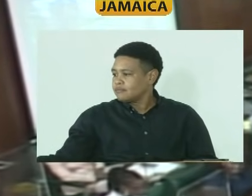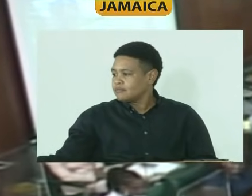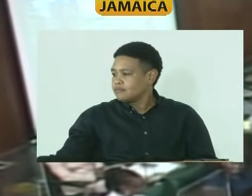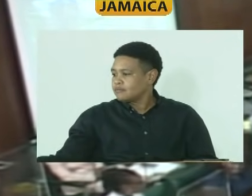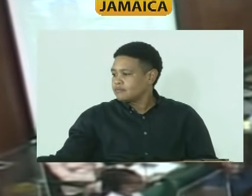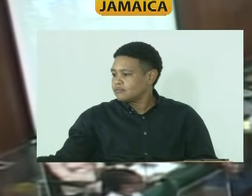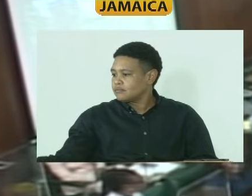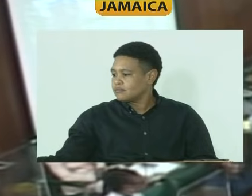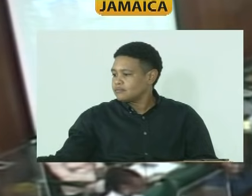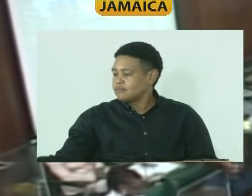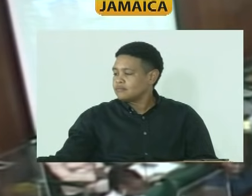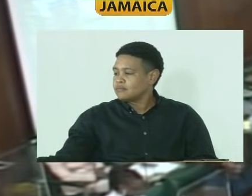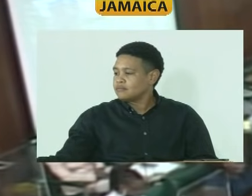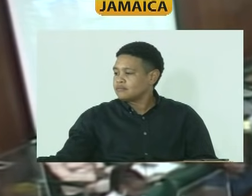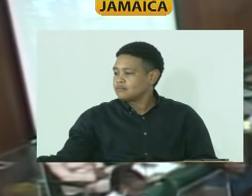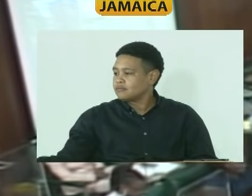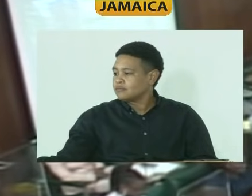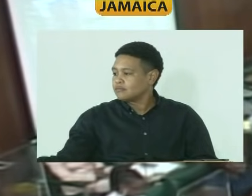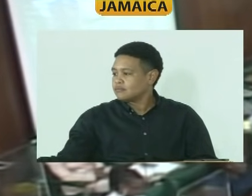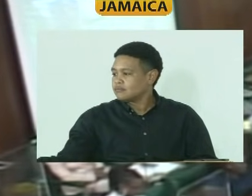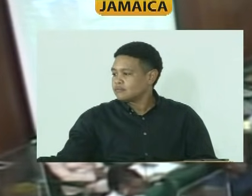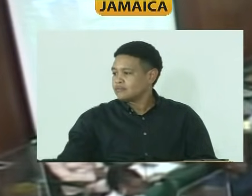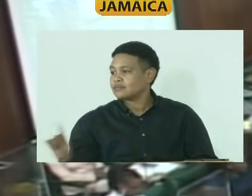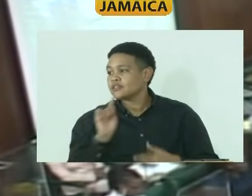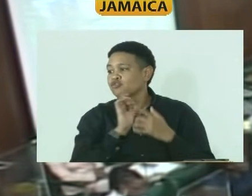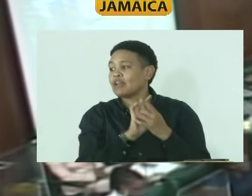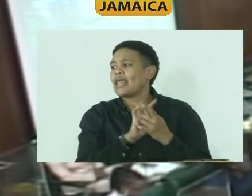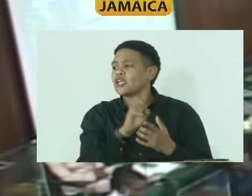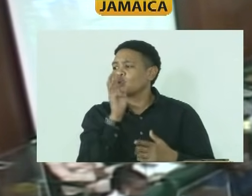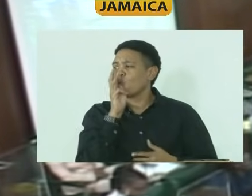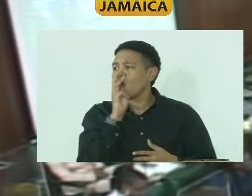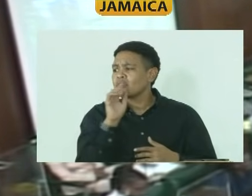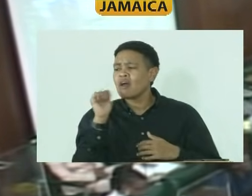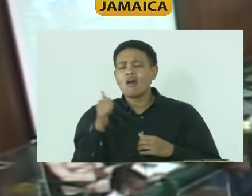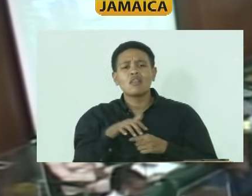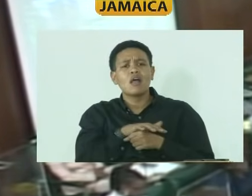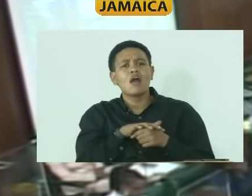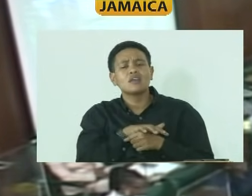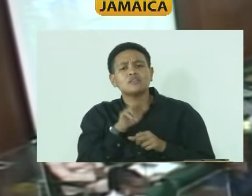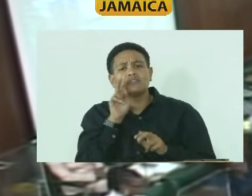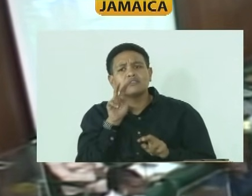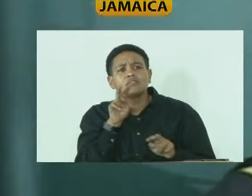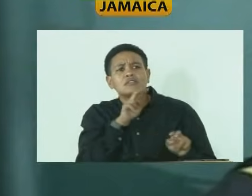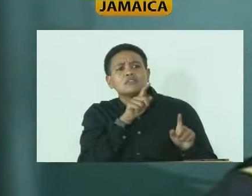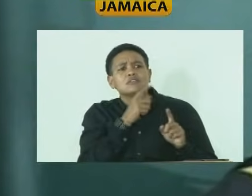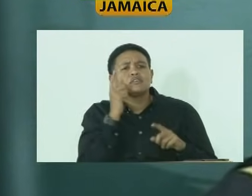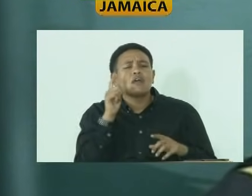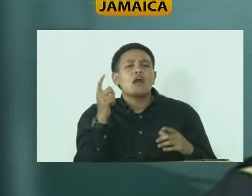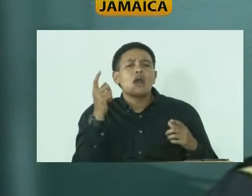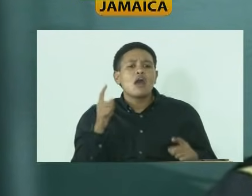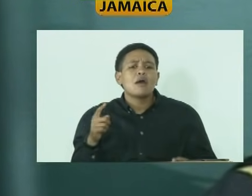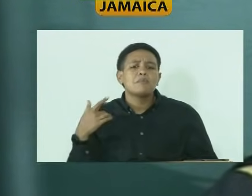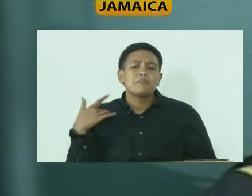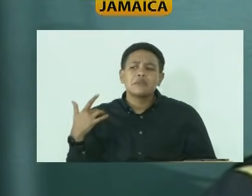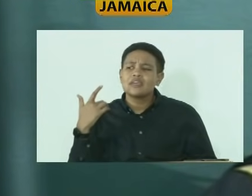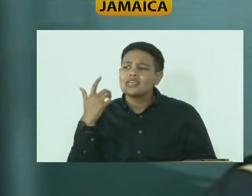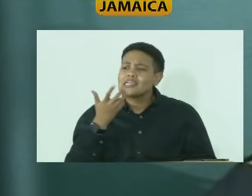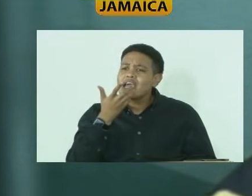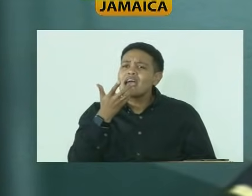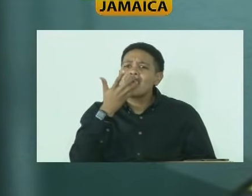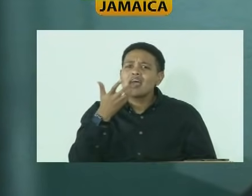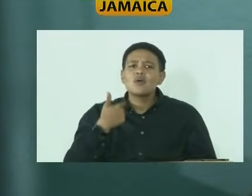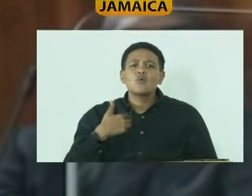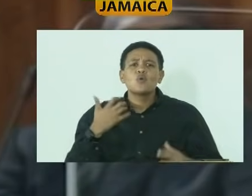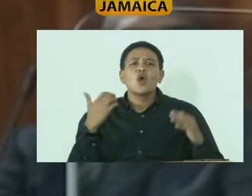As it relates to water, Madam Speaker, other constituencies occasionally cry, "We want